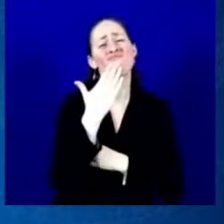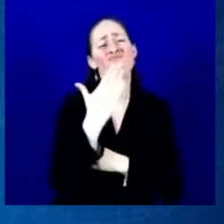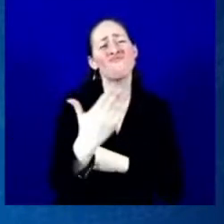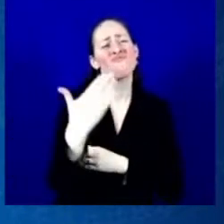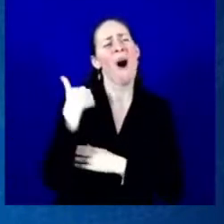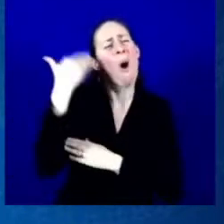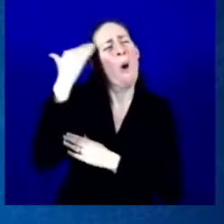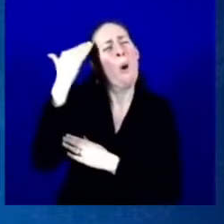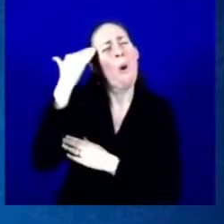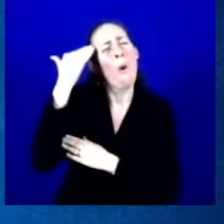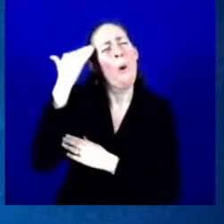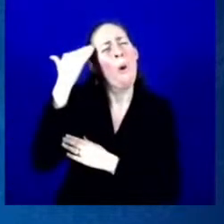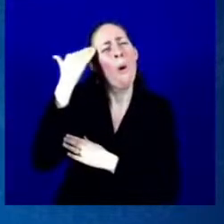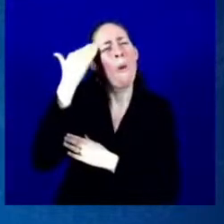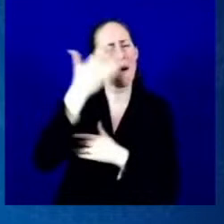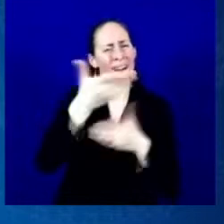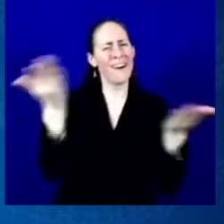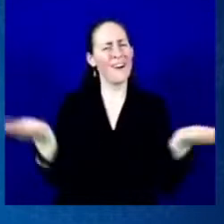they want.